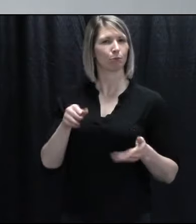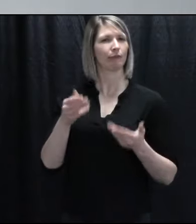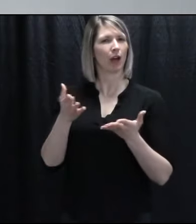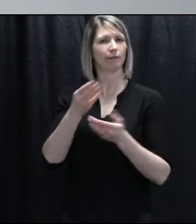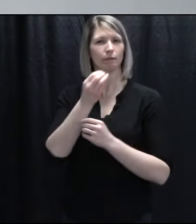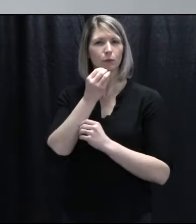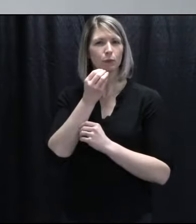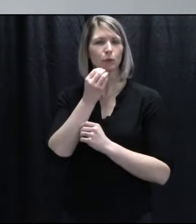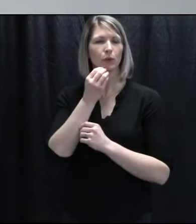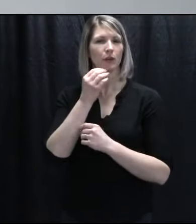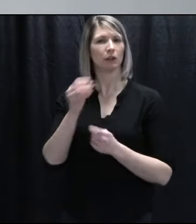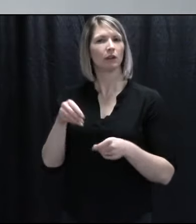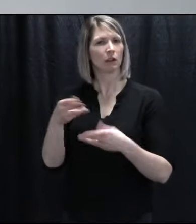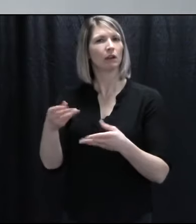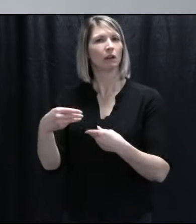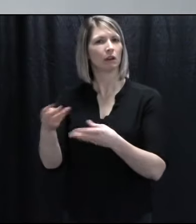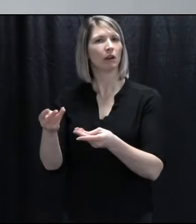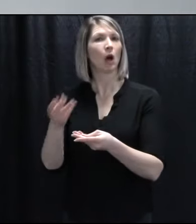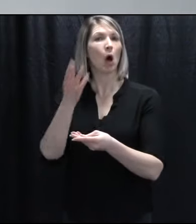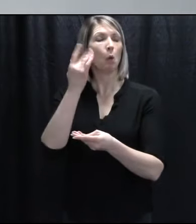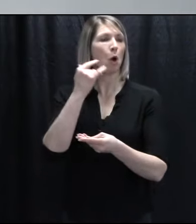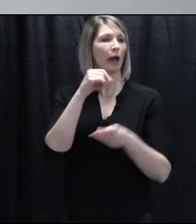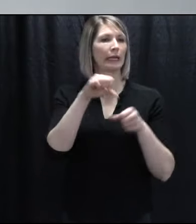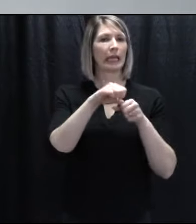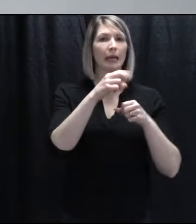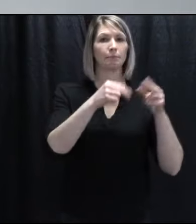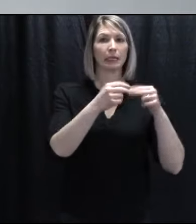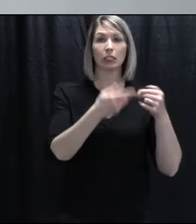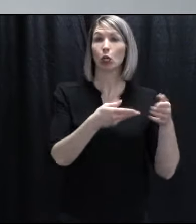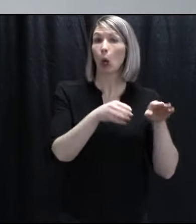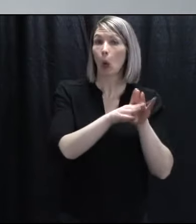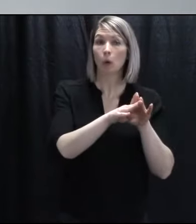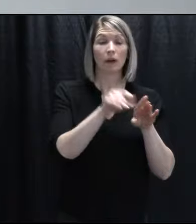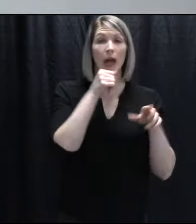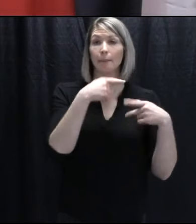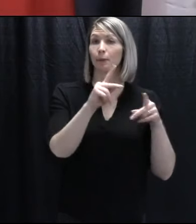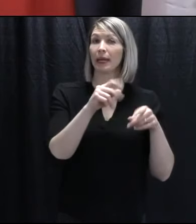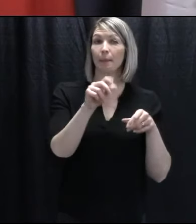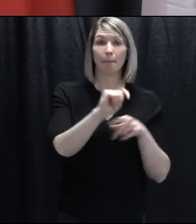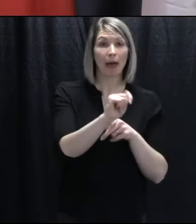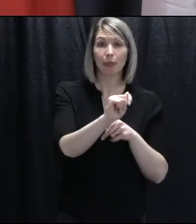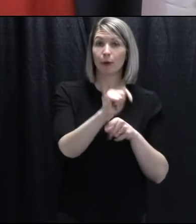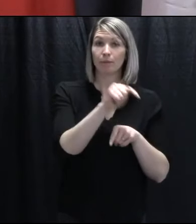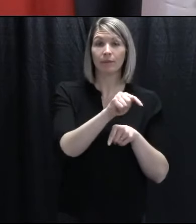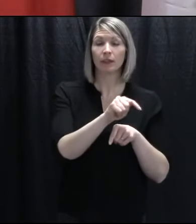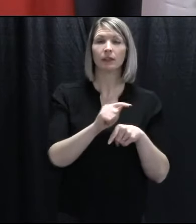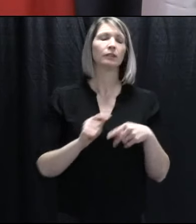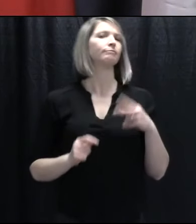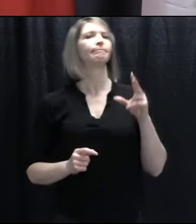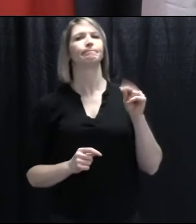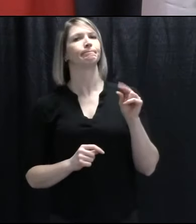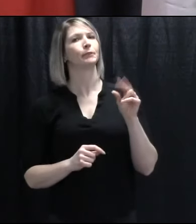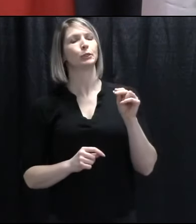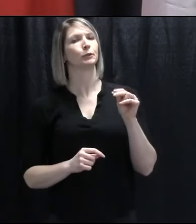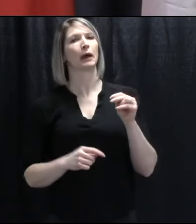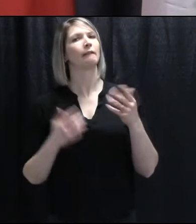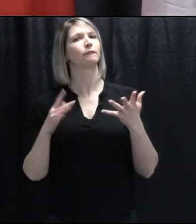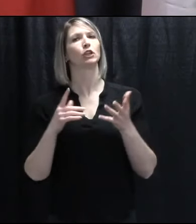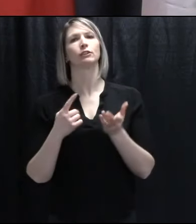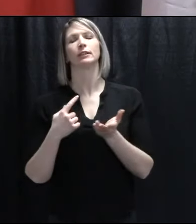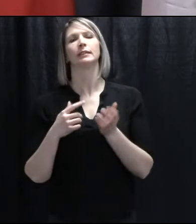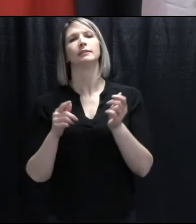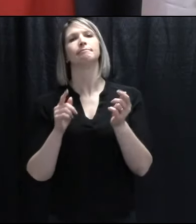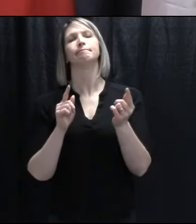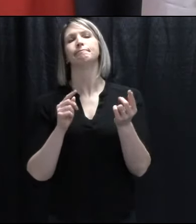truck stops and gas stations maybe are no longer welcoming them? No, that's not the case. We've also spoken with Irving and